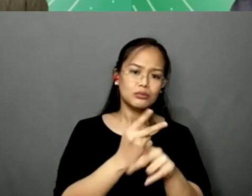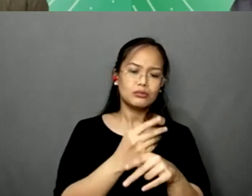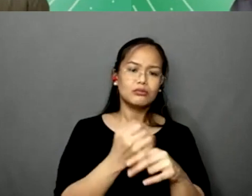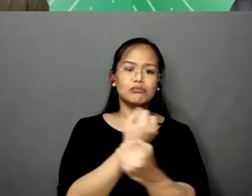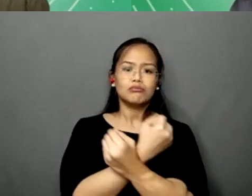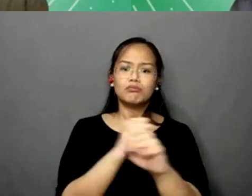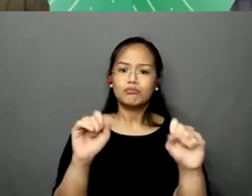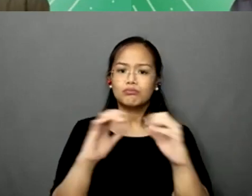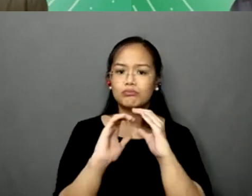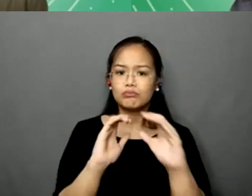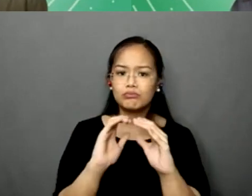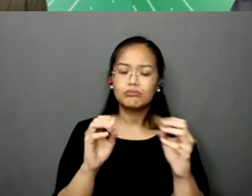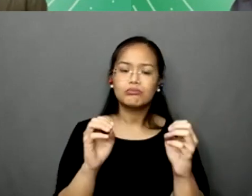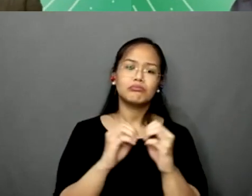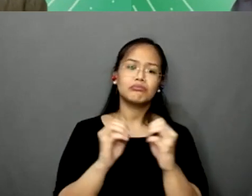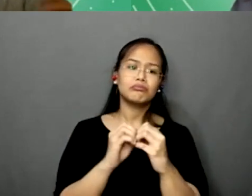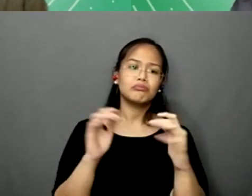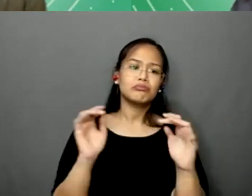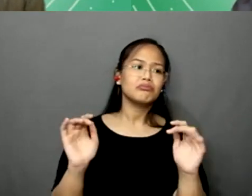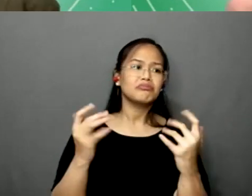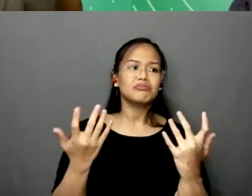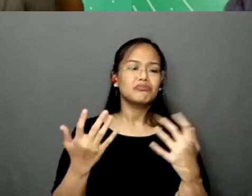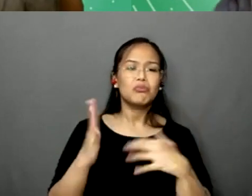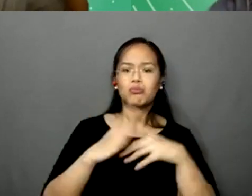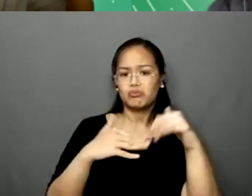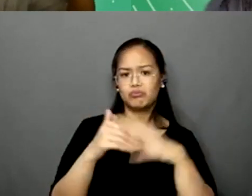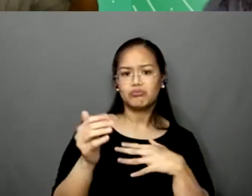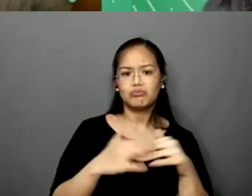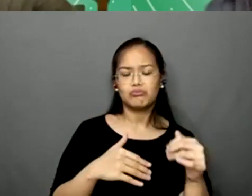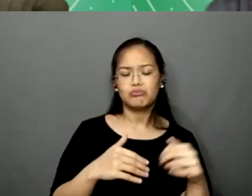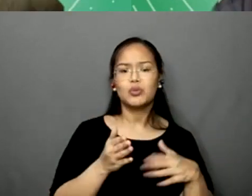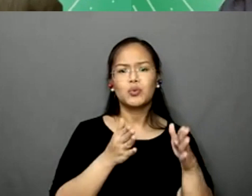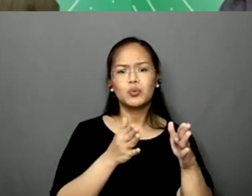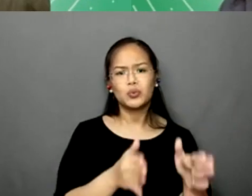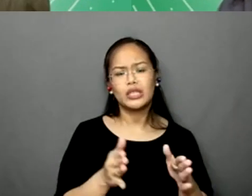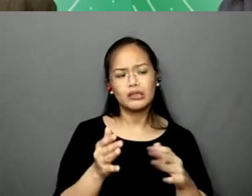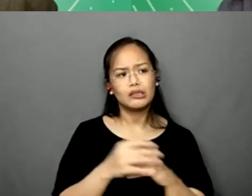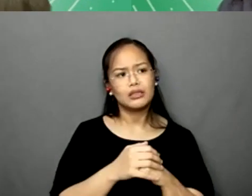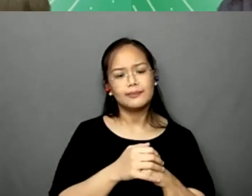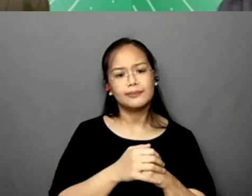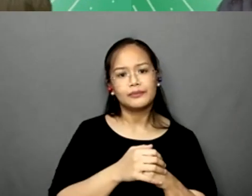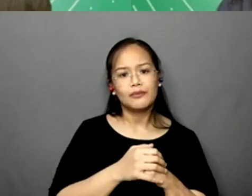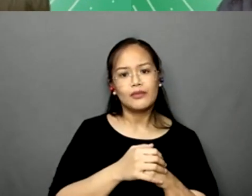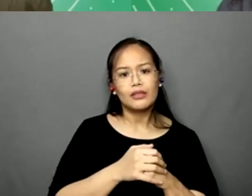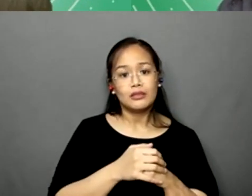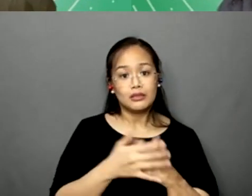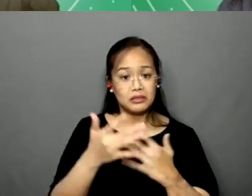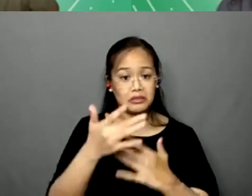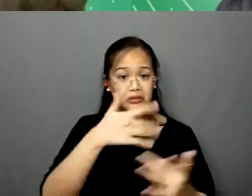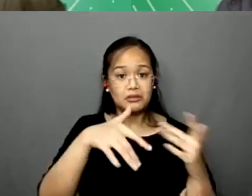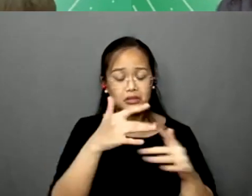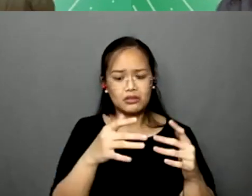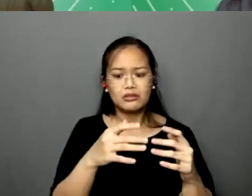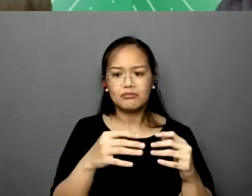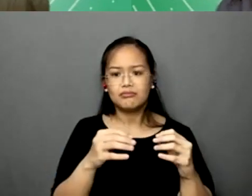to communicate, and it's more convenient. So it's one way to see that in online interactions is a form of sustainability, leveraging